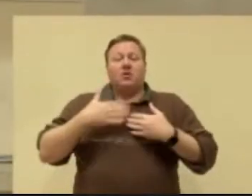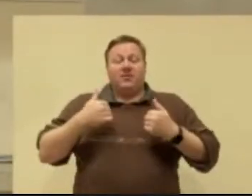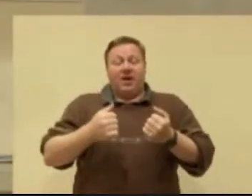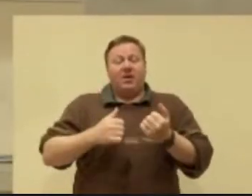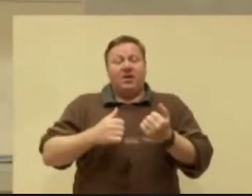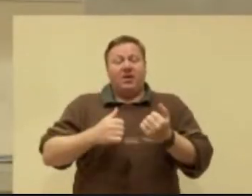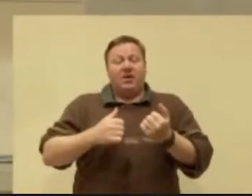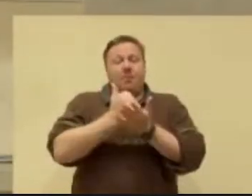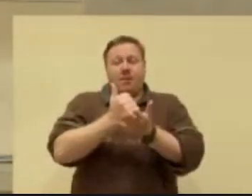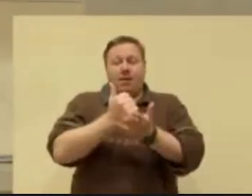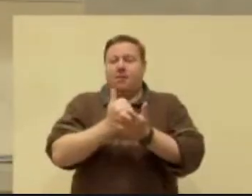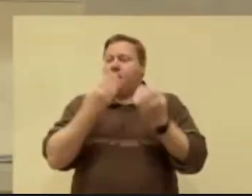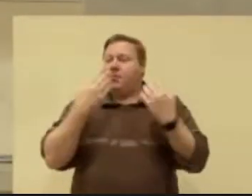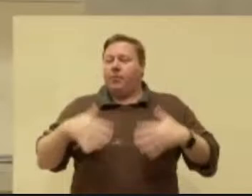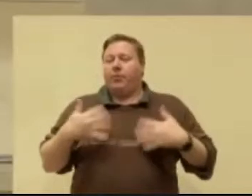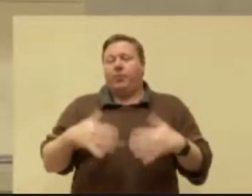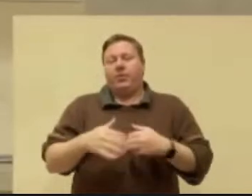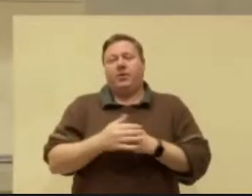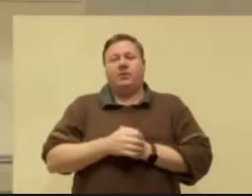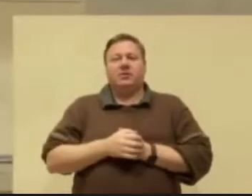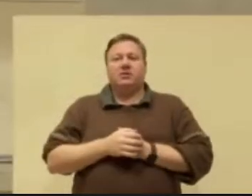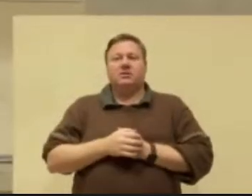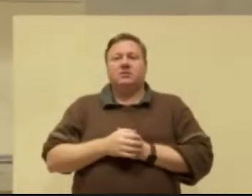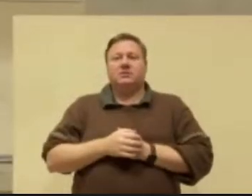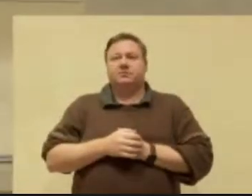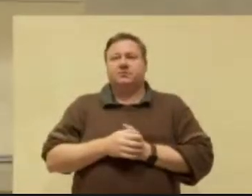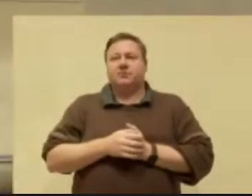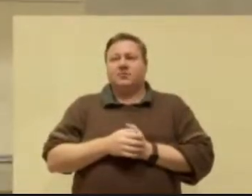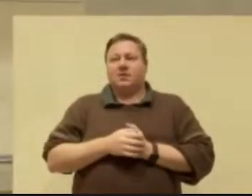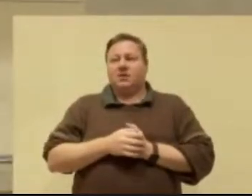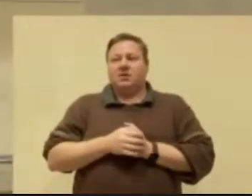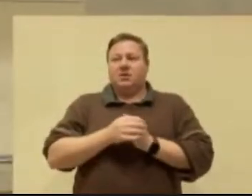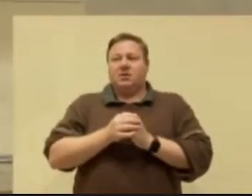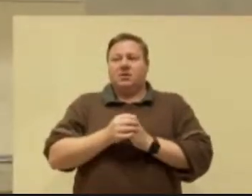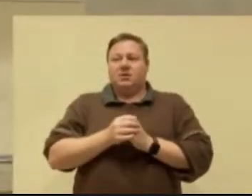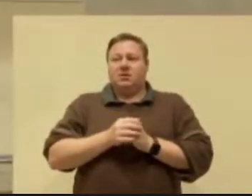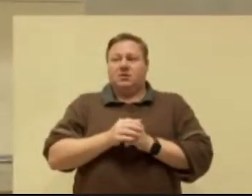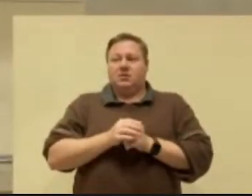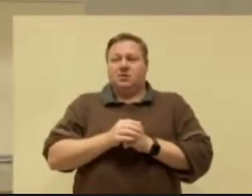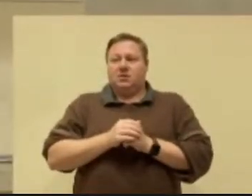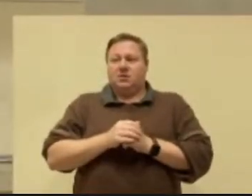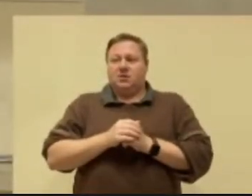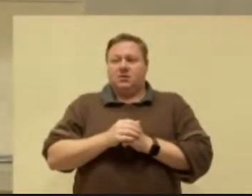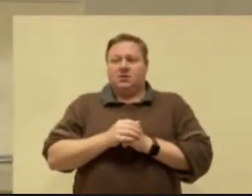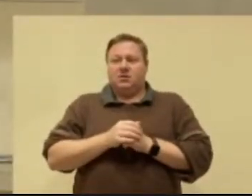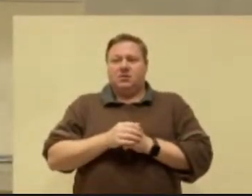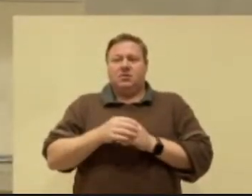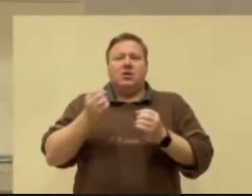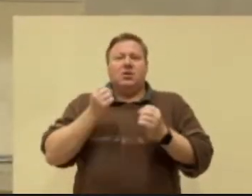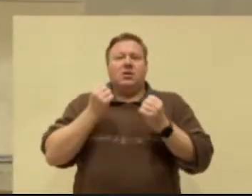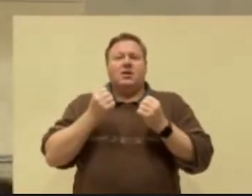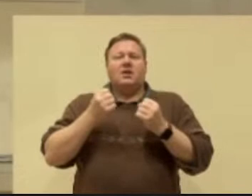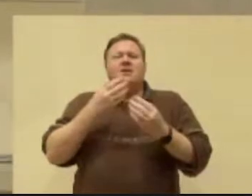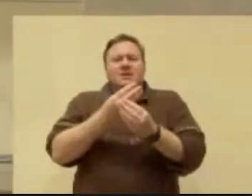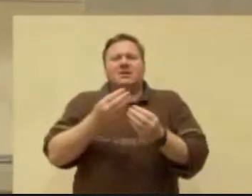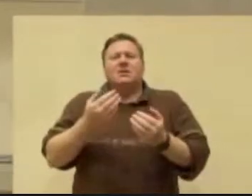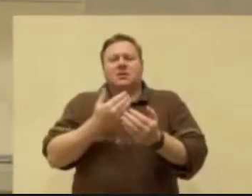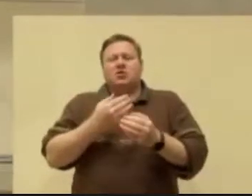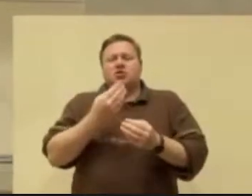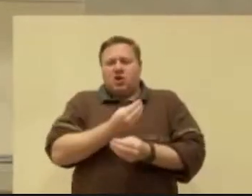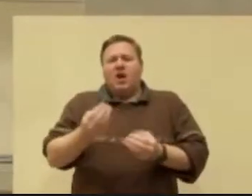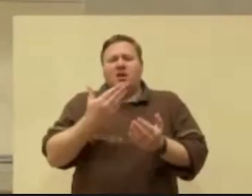accommodate reasonable absence through pregnancy so they are given a number of days to be absent from school without really